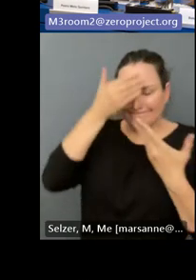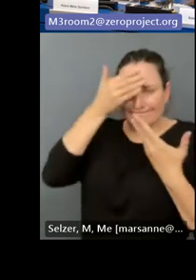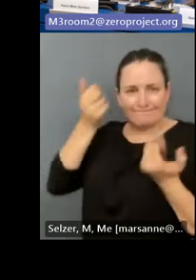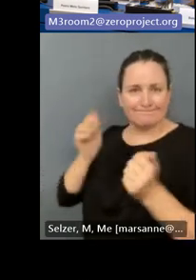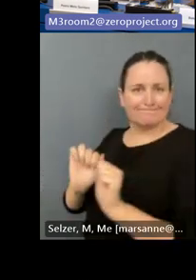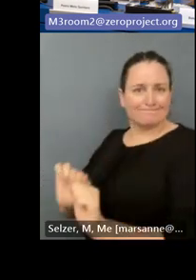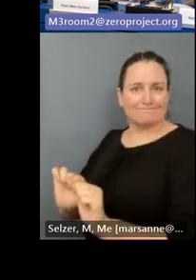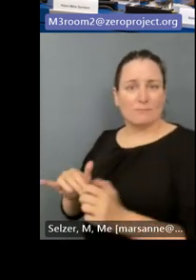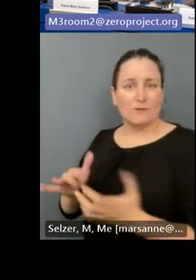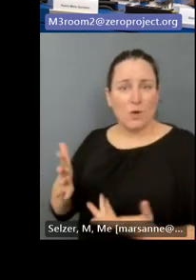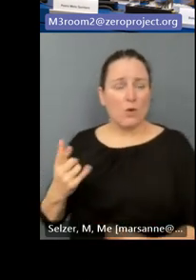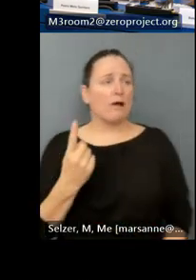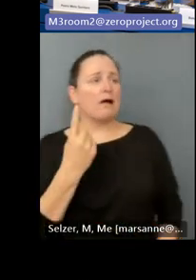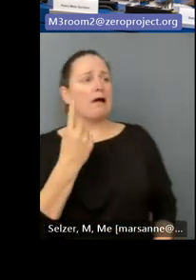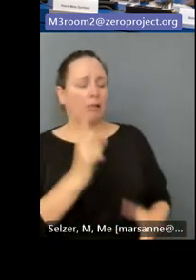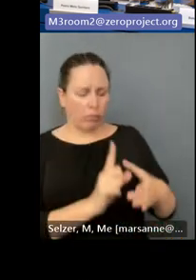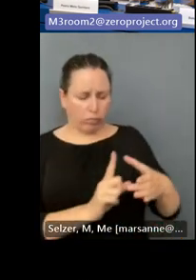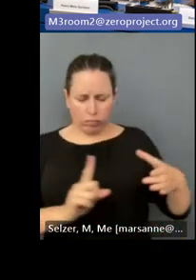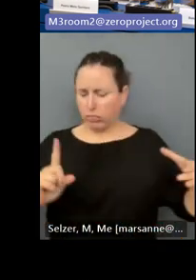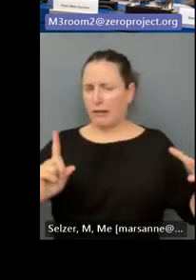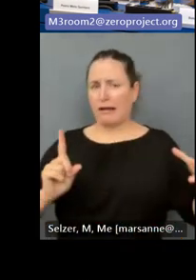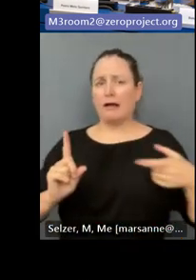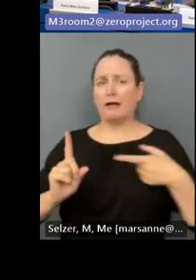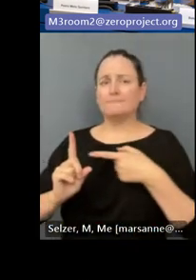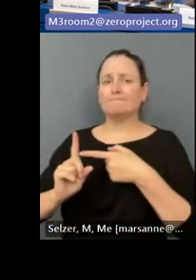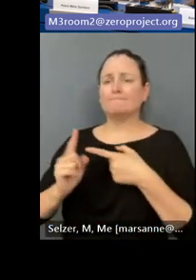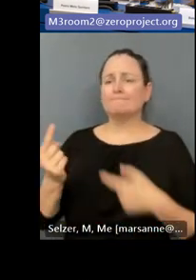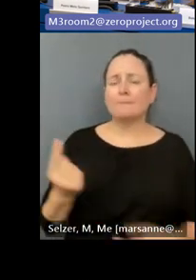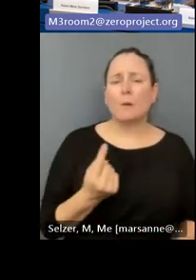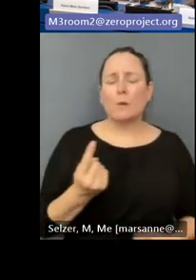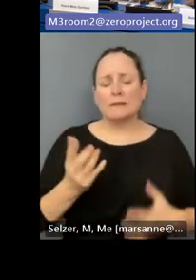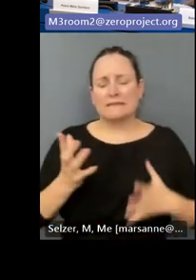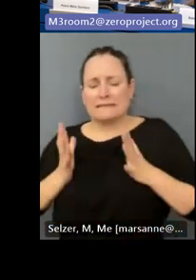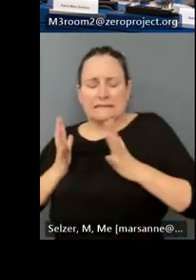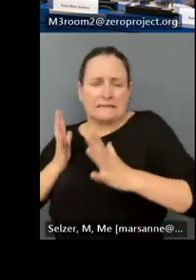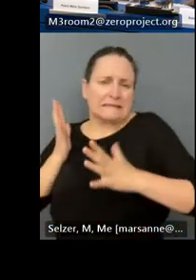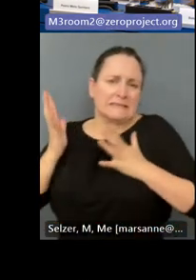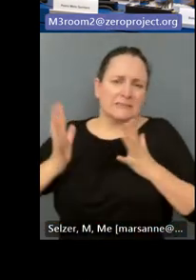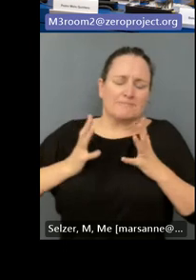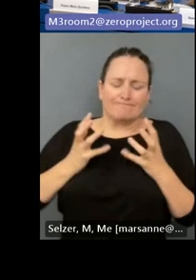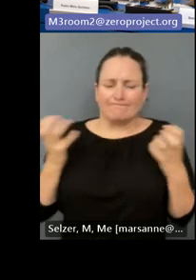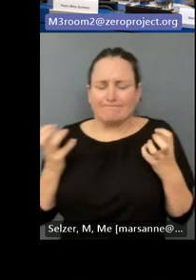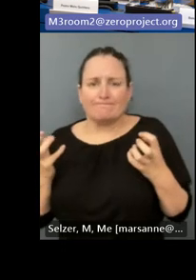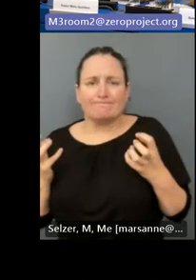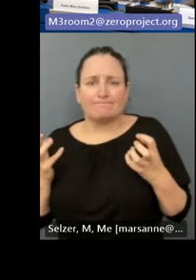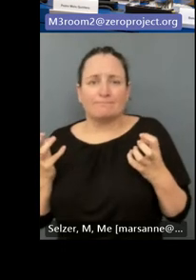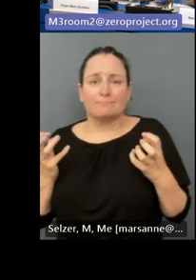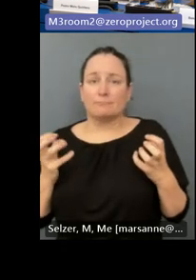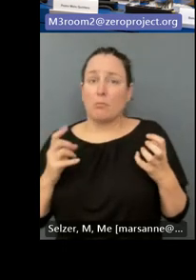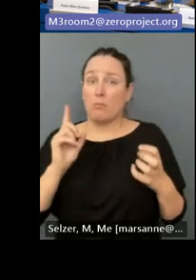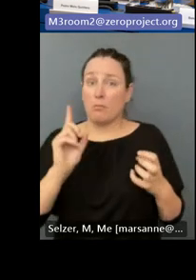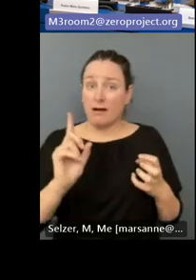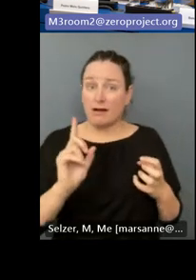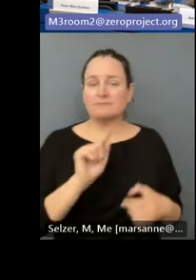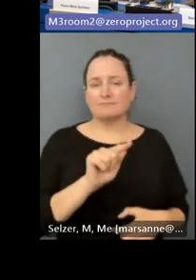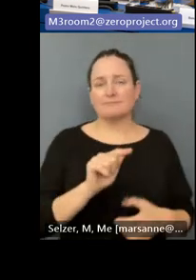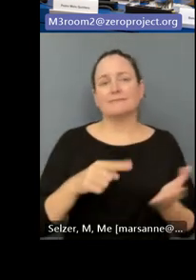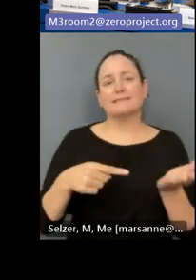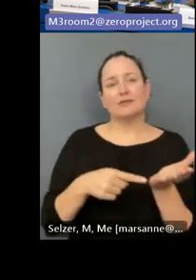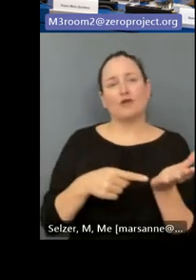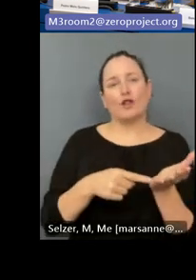loneliness, frustration, hopelessness, but we never gave up. Thanks to science and technology,